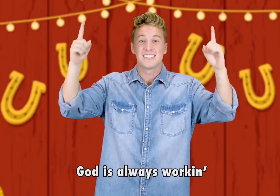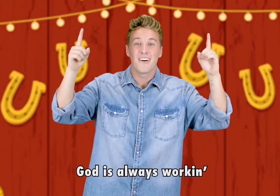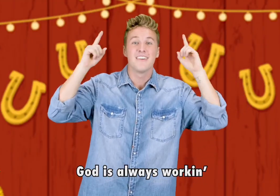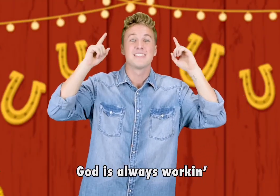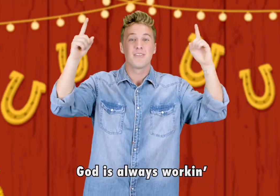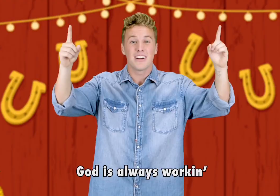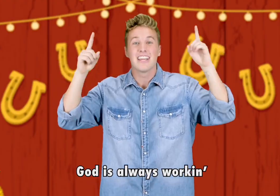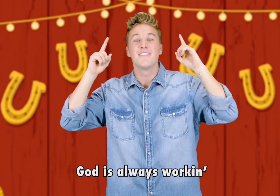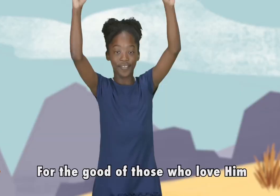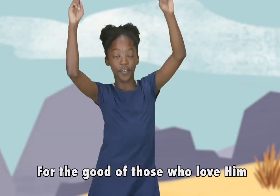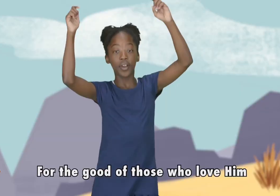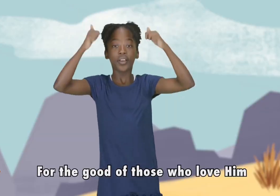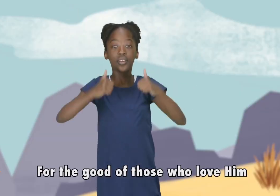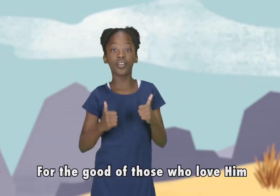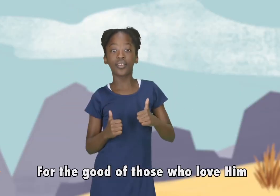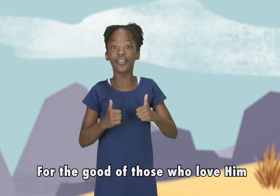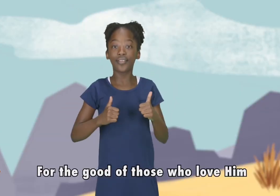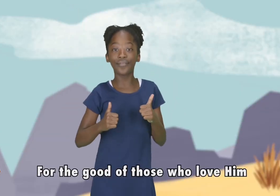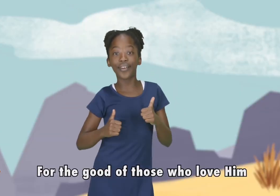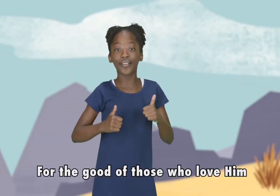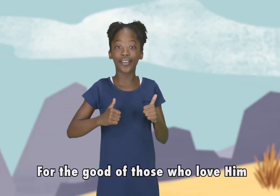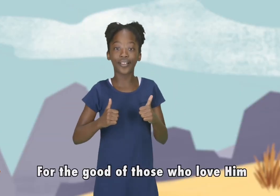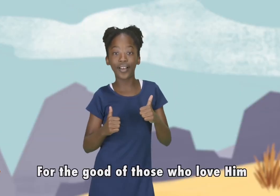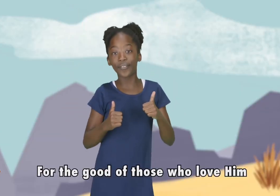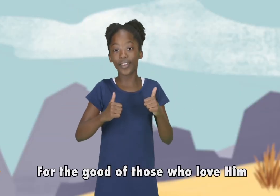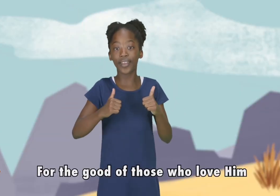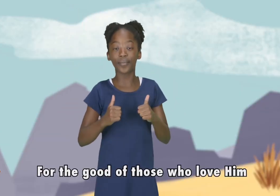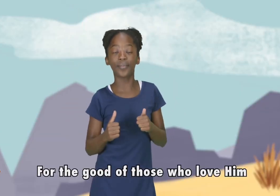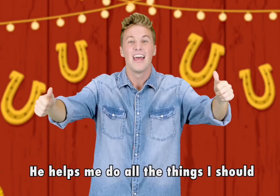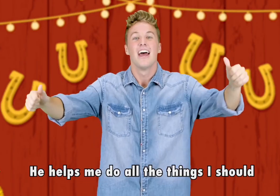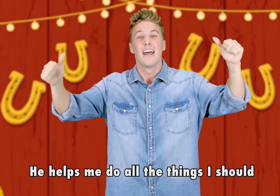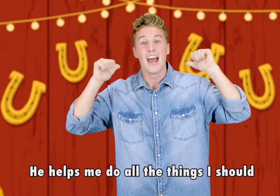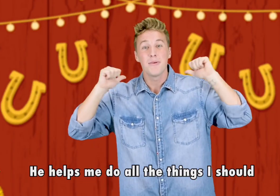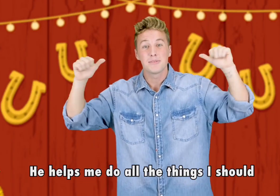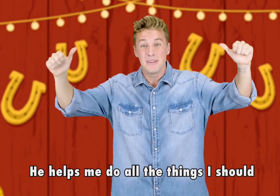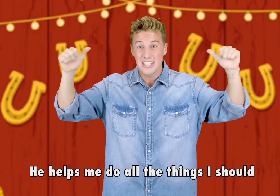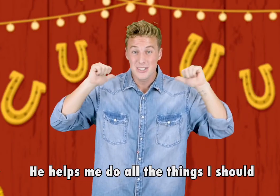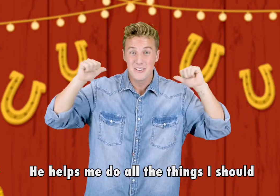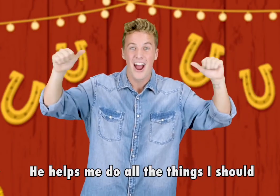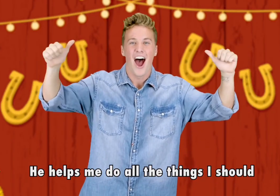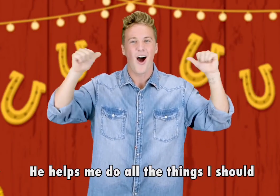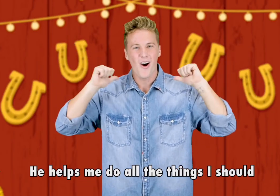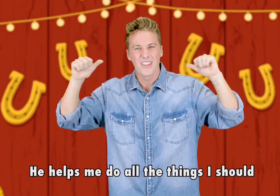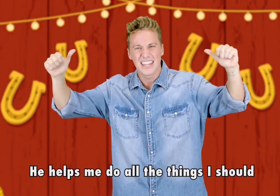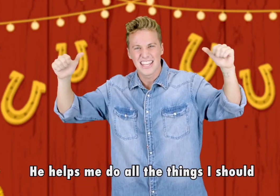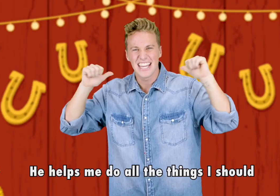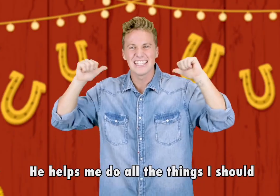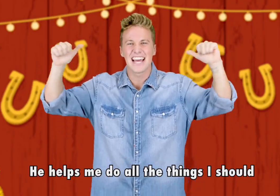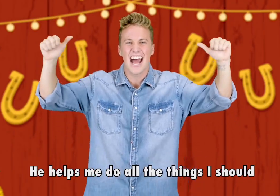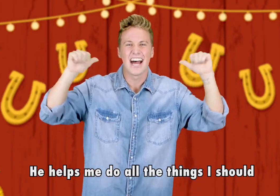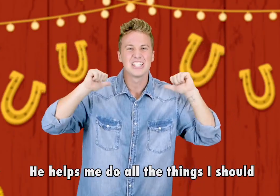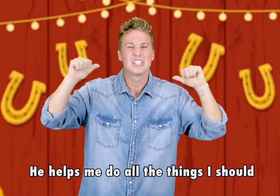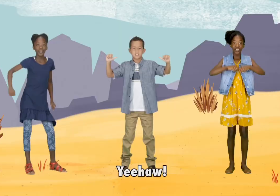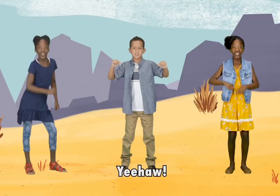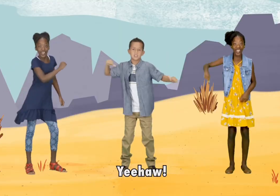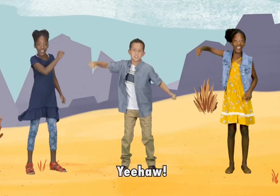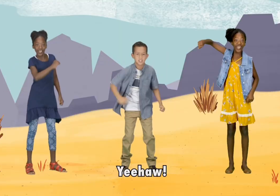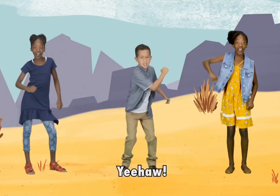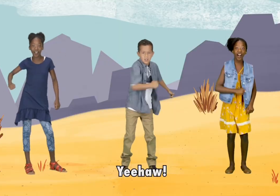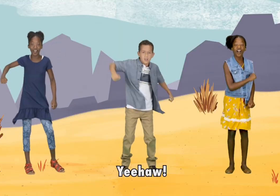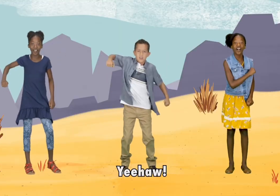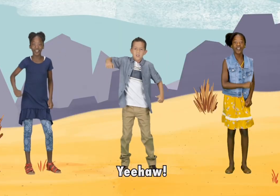God is always working for the good of those who love him. He helps me do all the things I